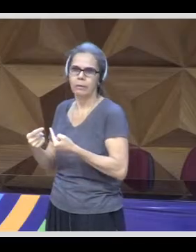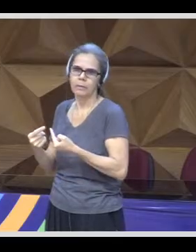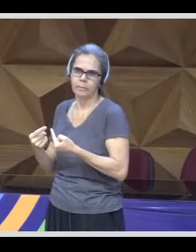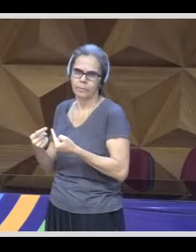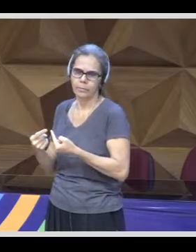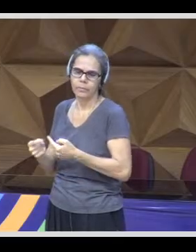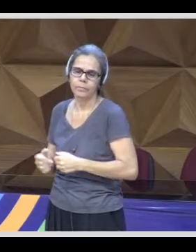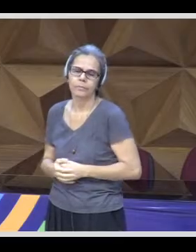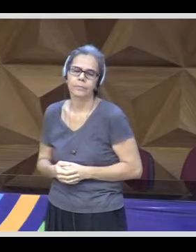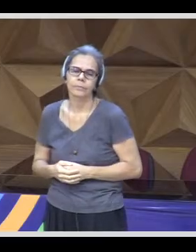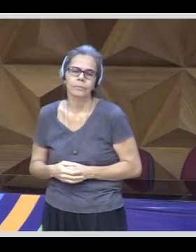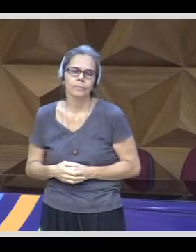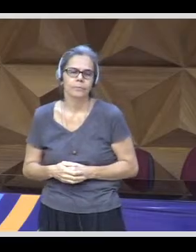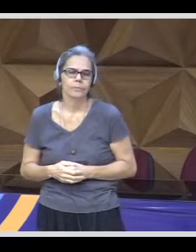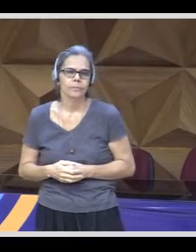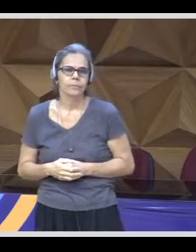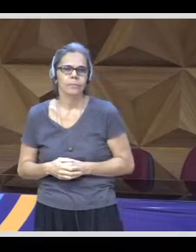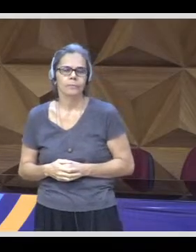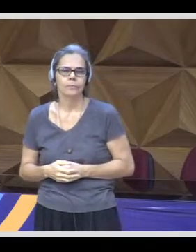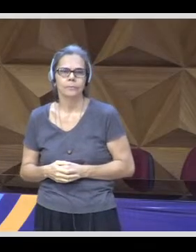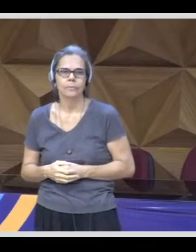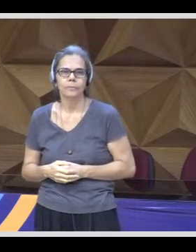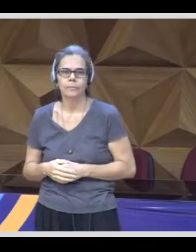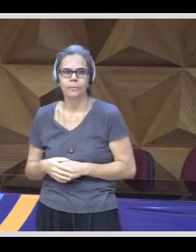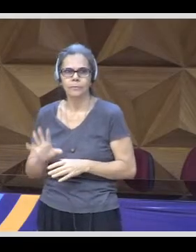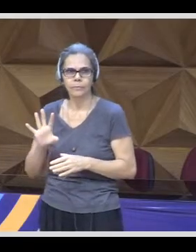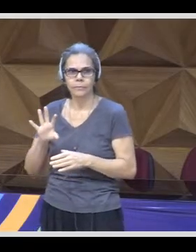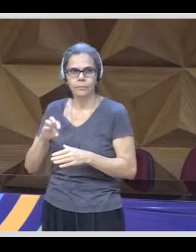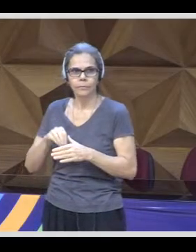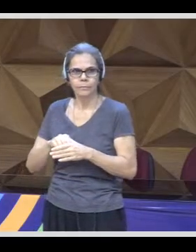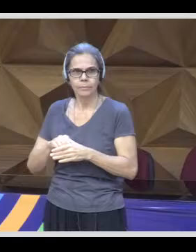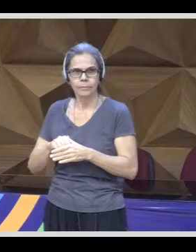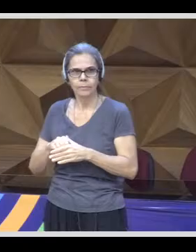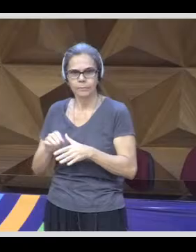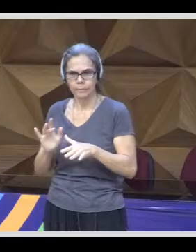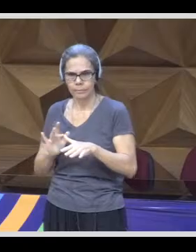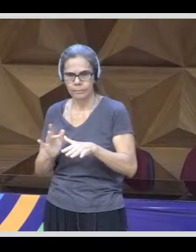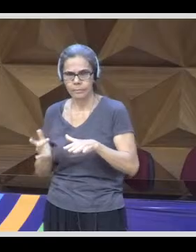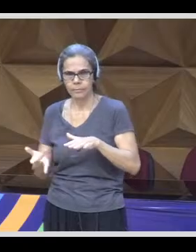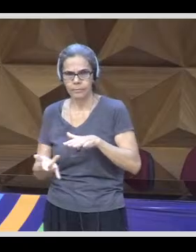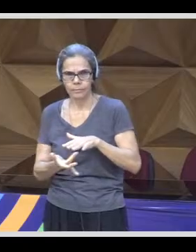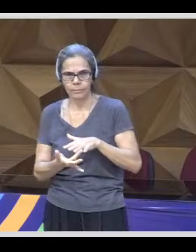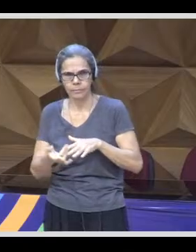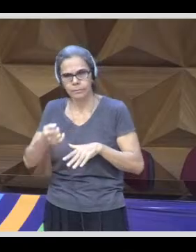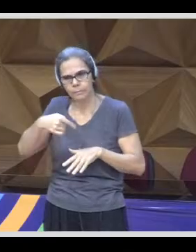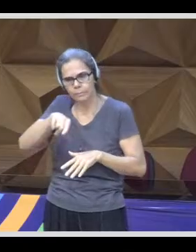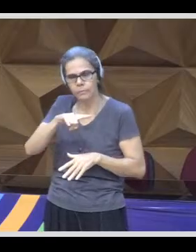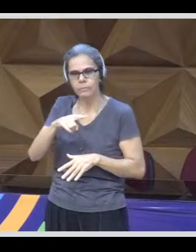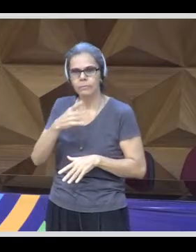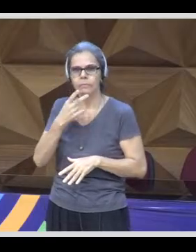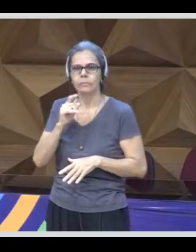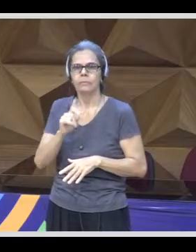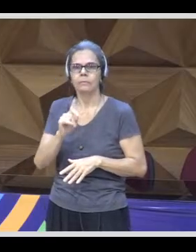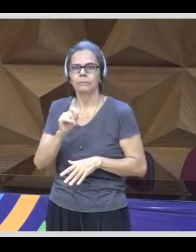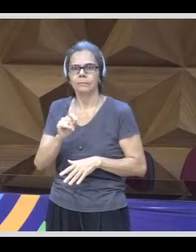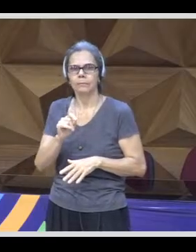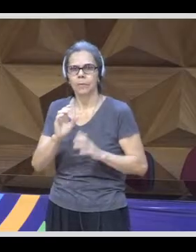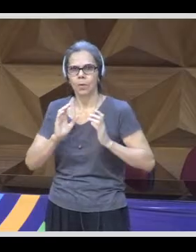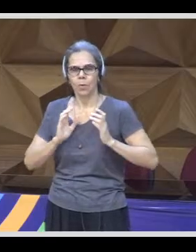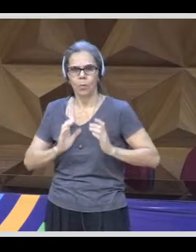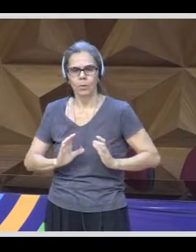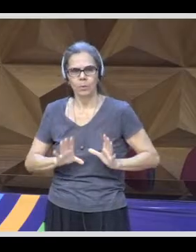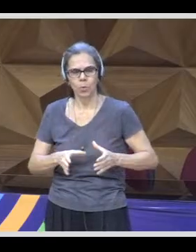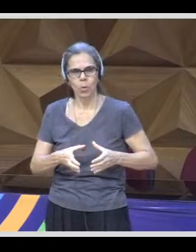about collective behavior, possibly you're going to build some sort of network. You are